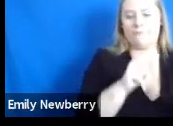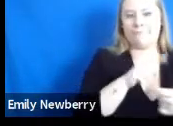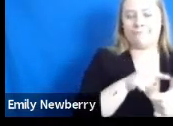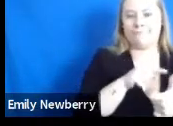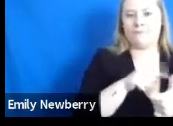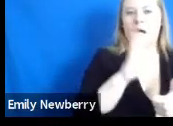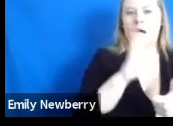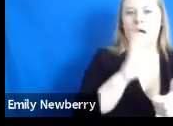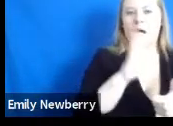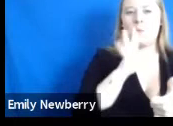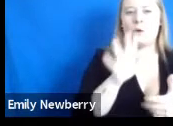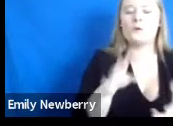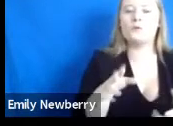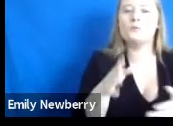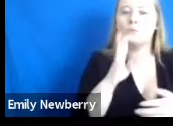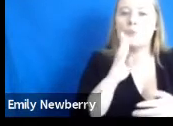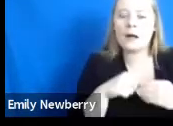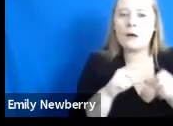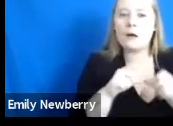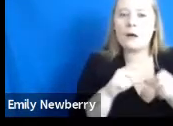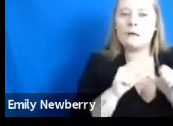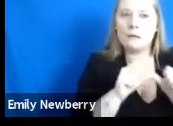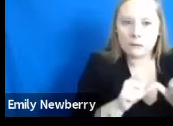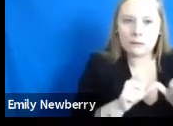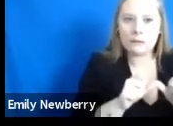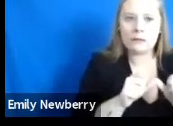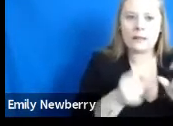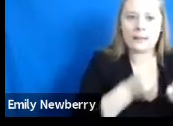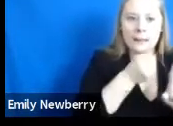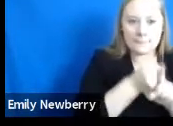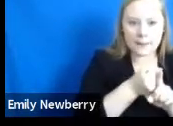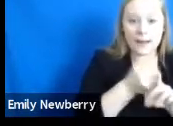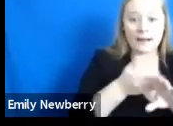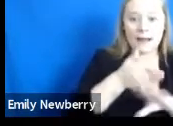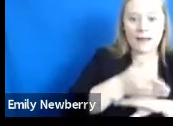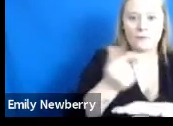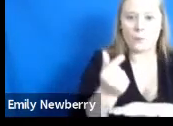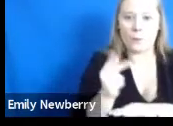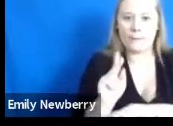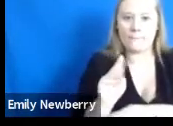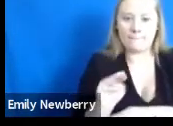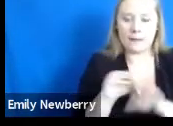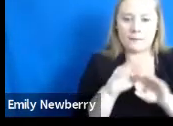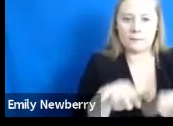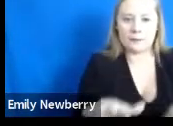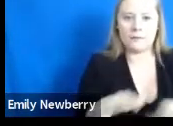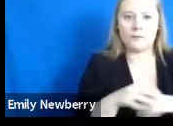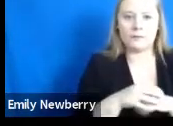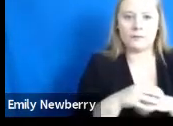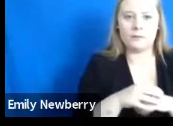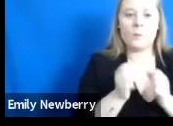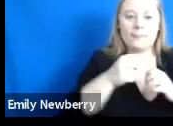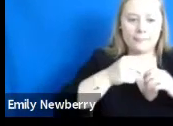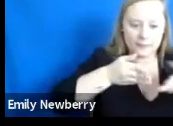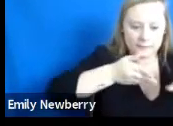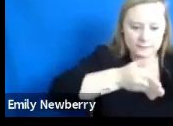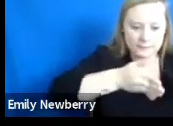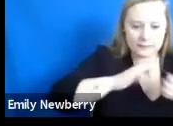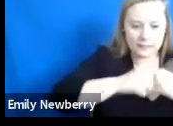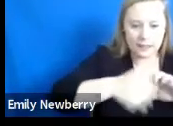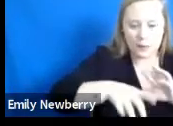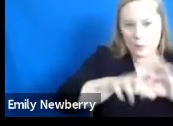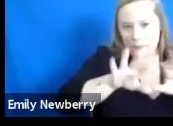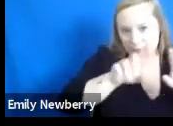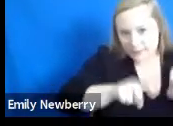the nature and extent of the impact, what happened after the Gold King mine spill on the irrigation ditch sediments, how we sampled these